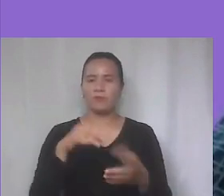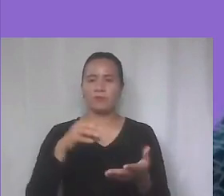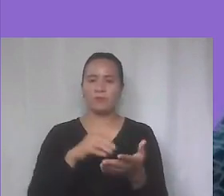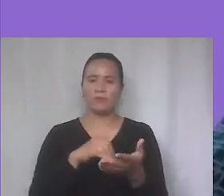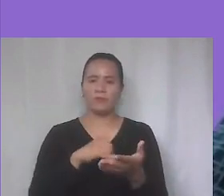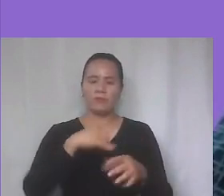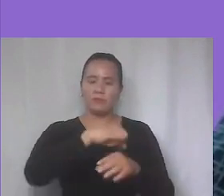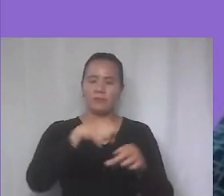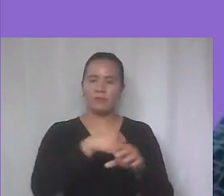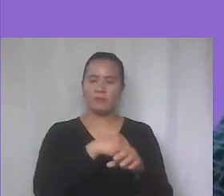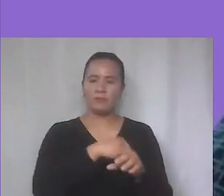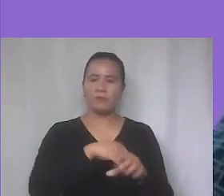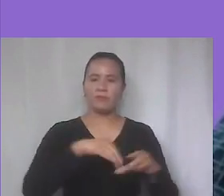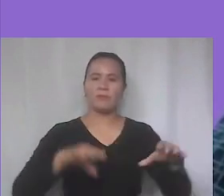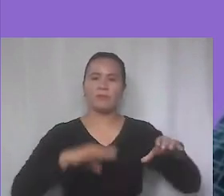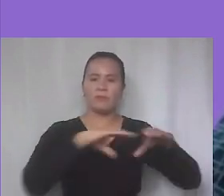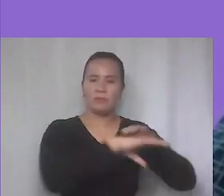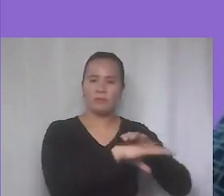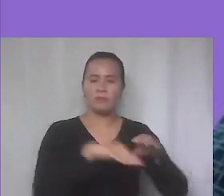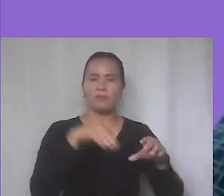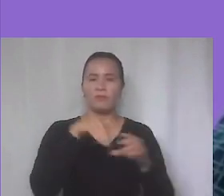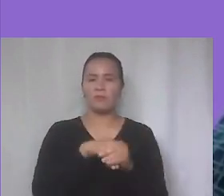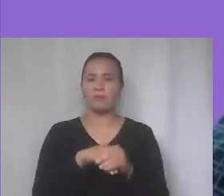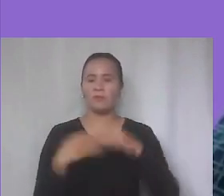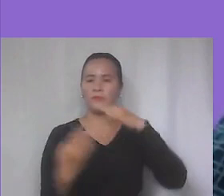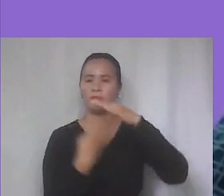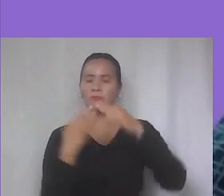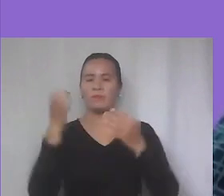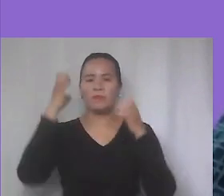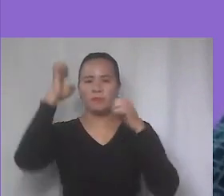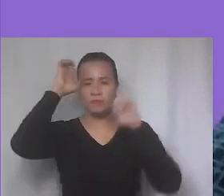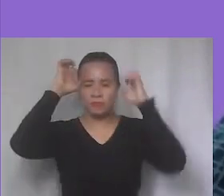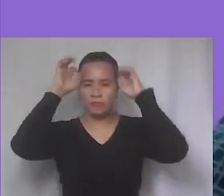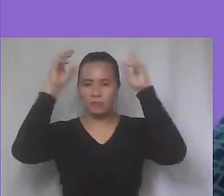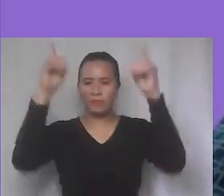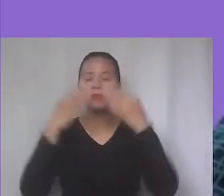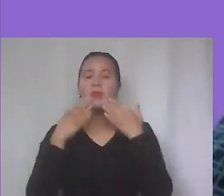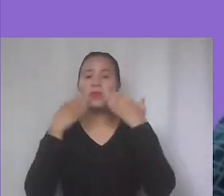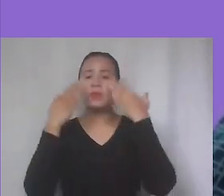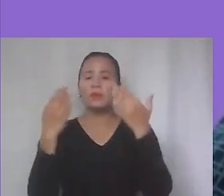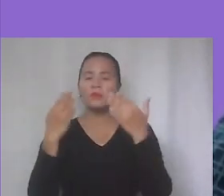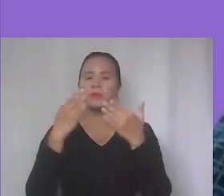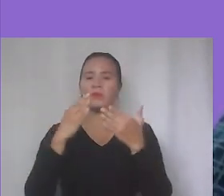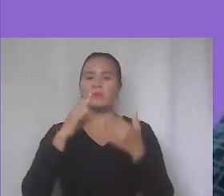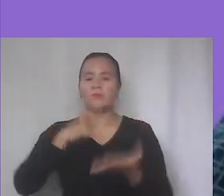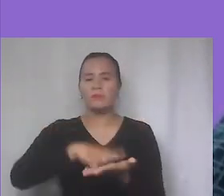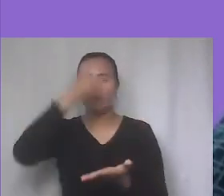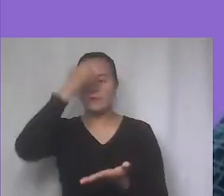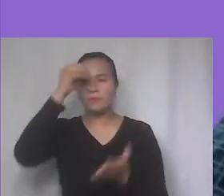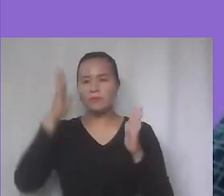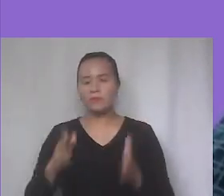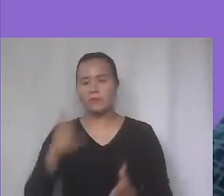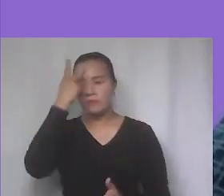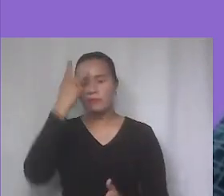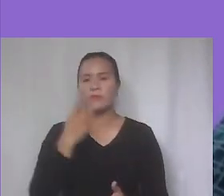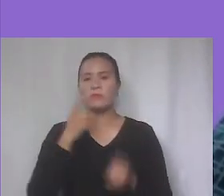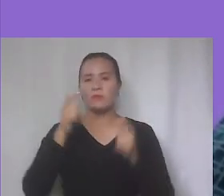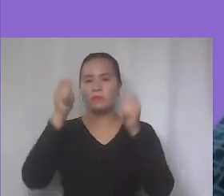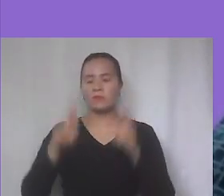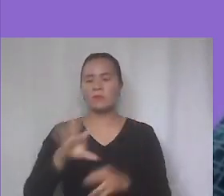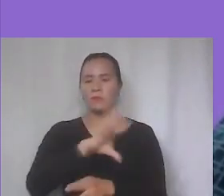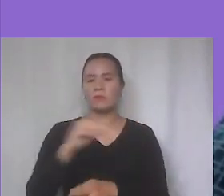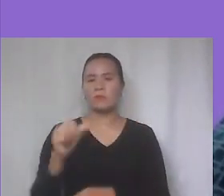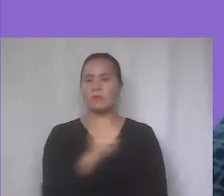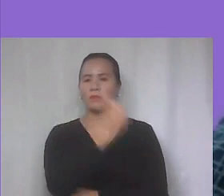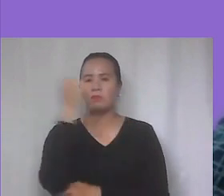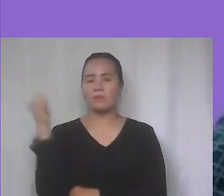in basic education. Thank you to our learners, parents, and teachers, and other participants